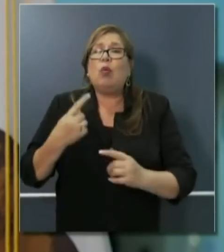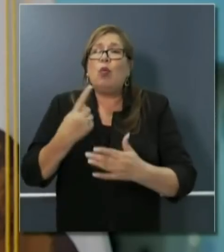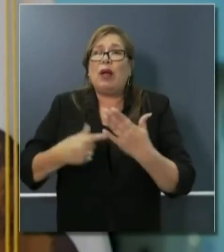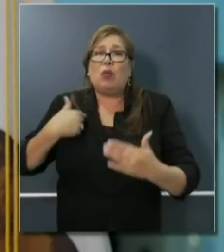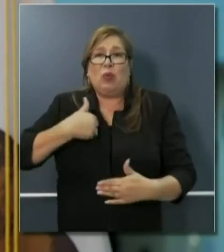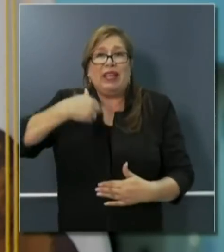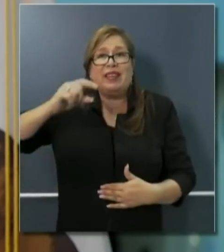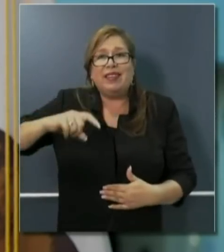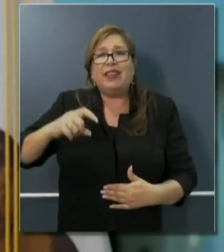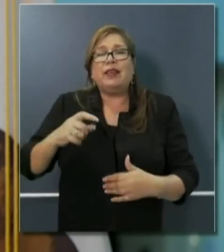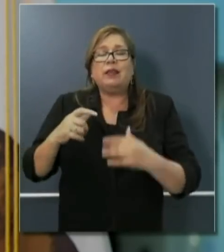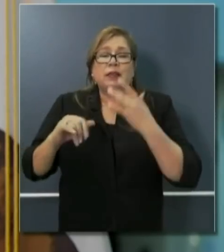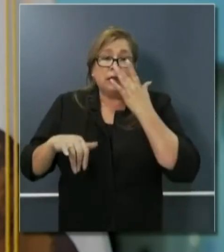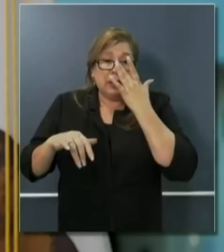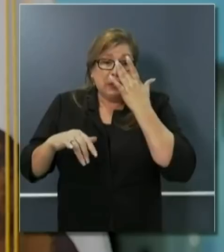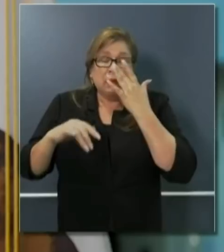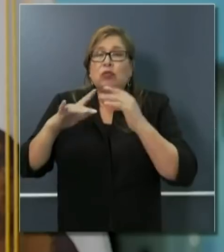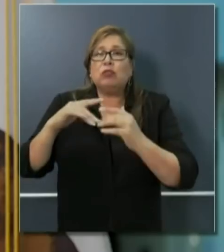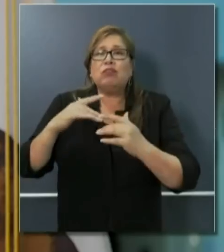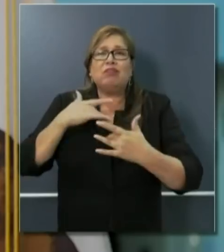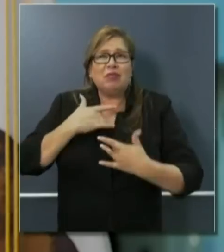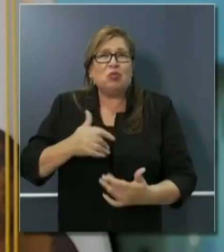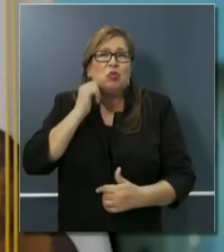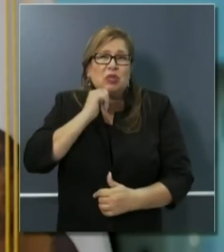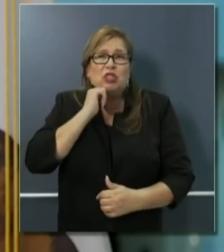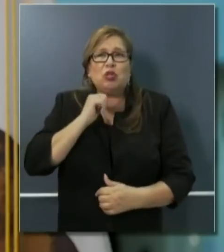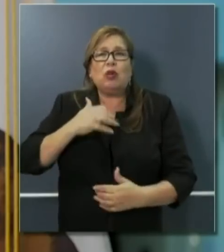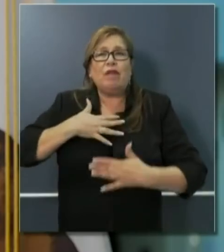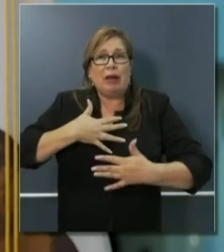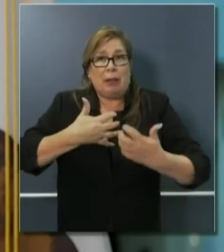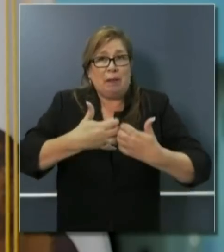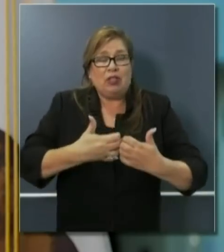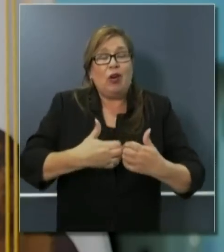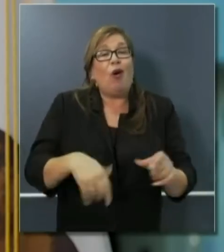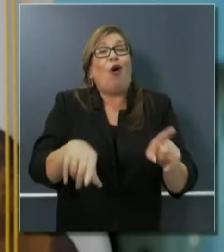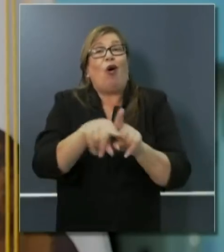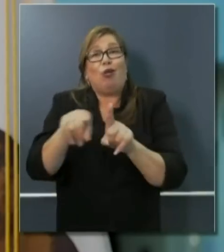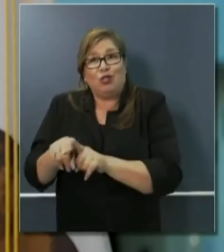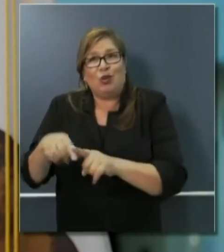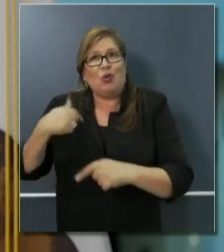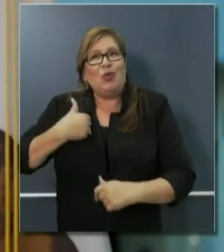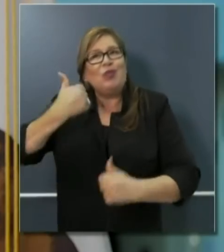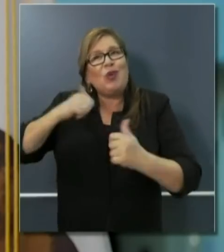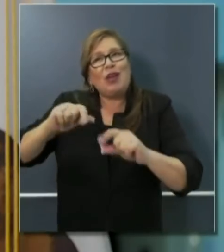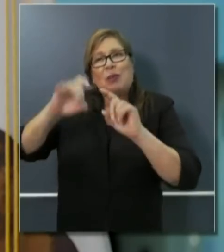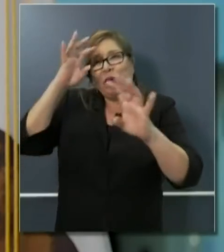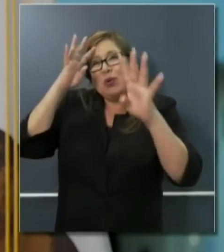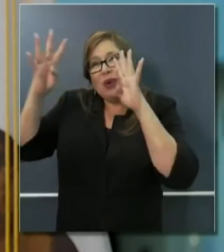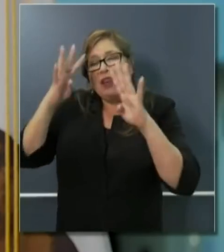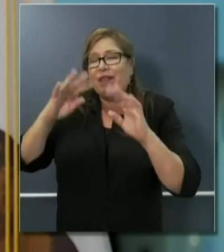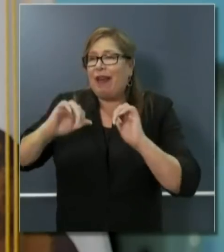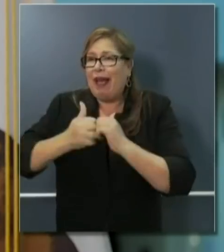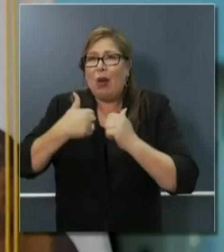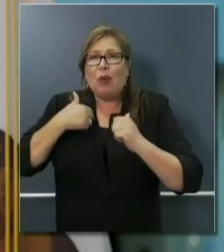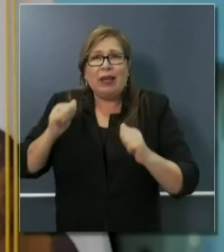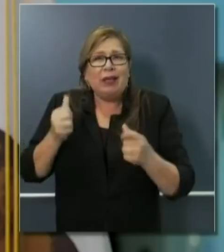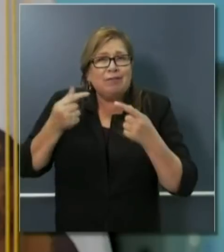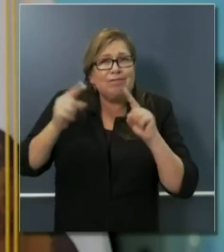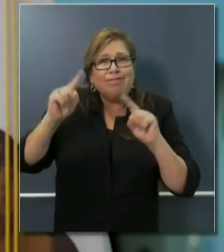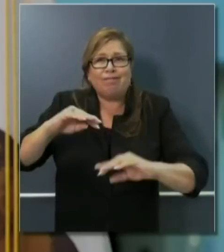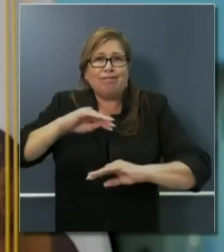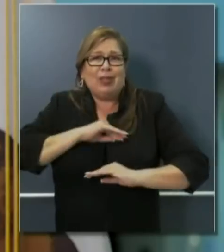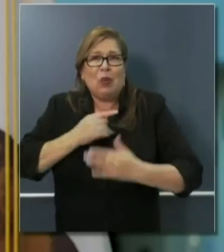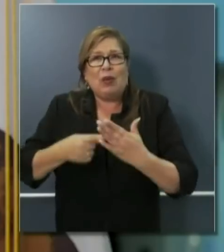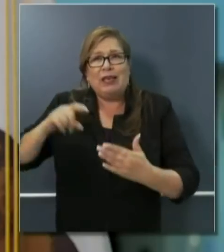component parts, traditional ventilator. We're trying to be very creative so that we can meet this moment and get in that second